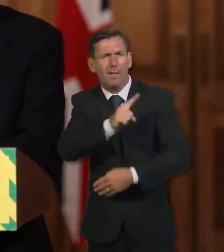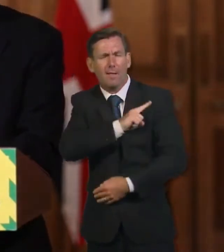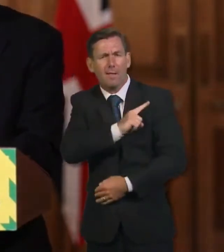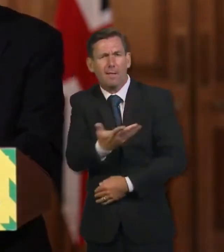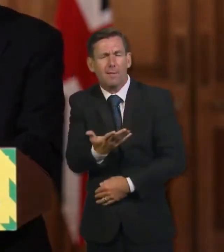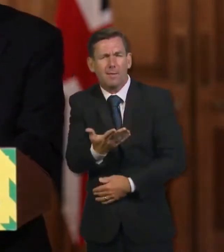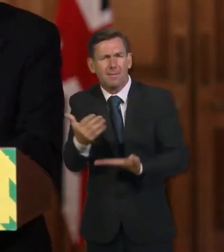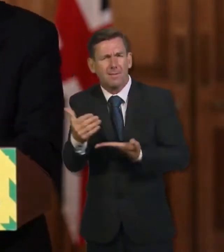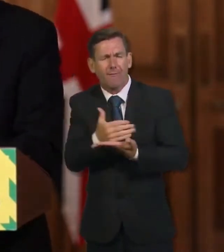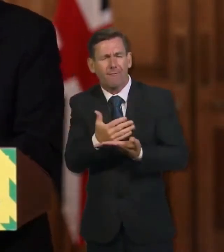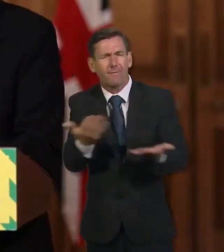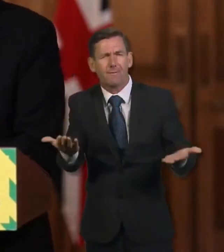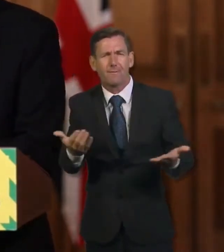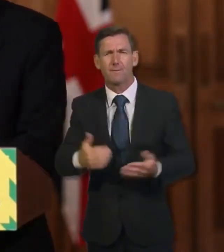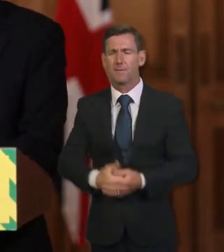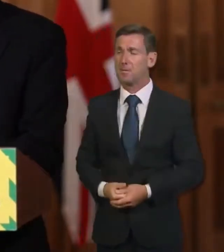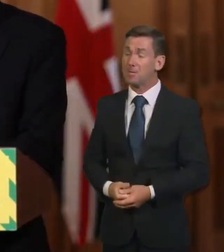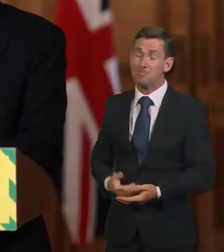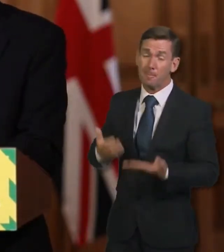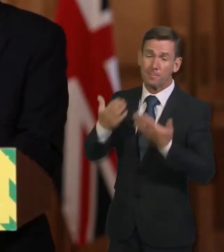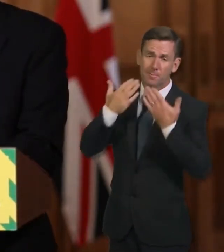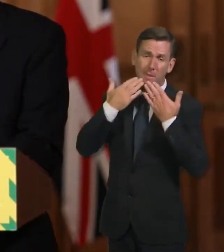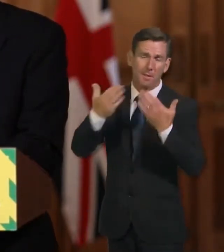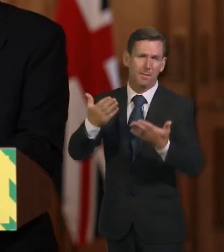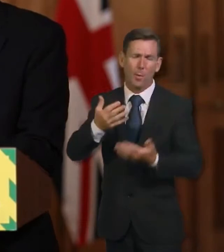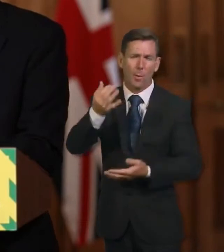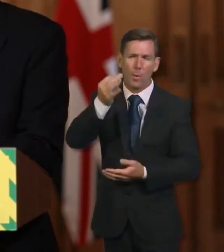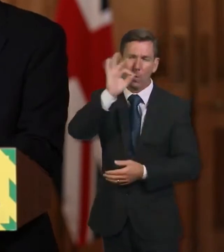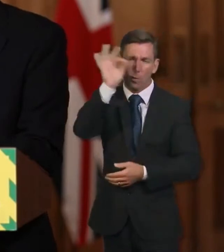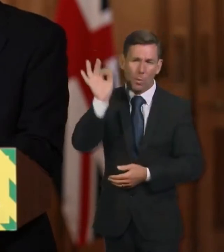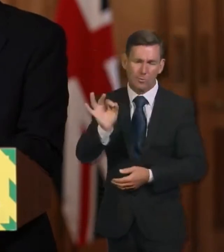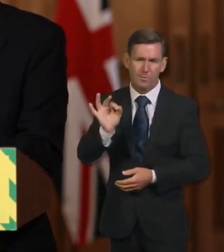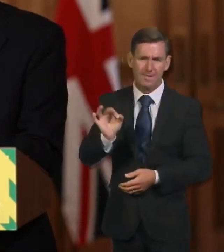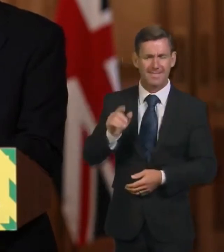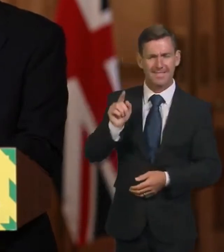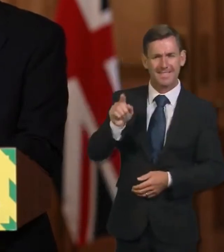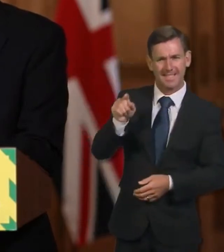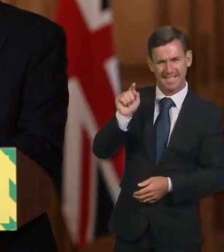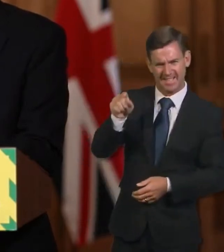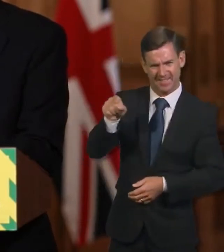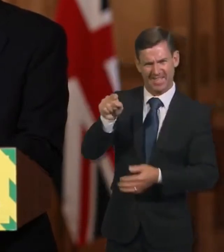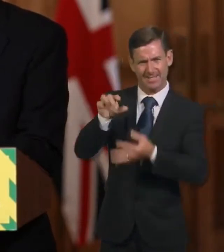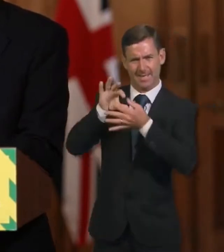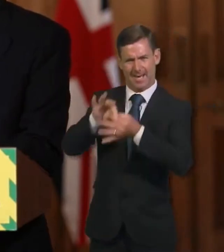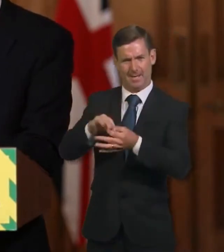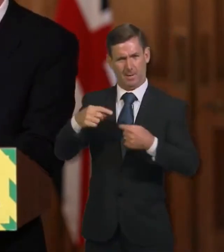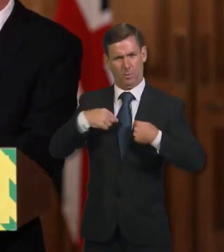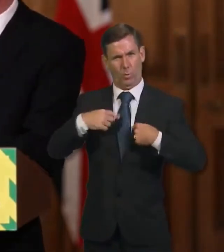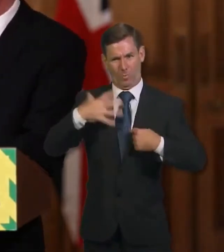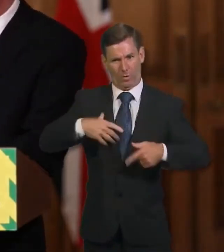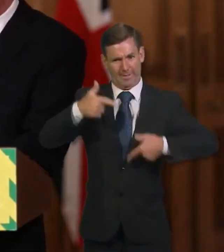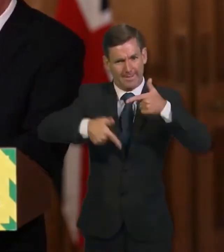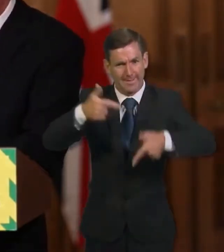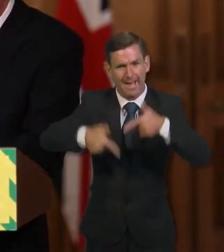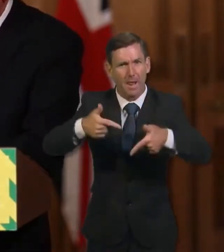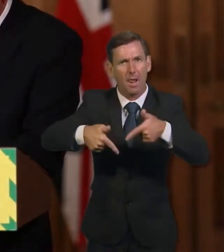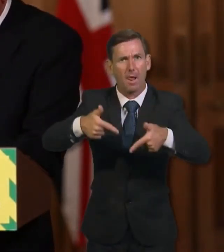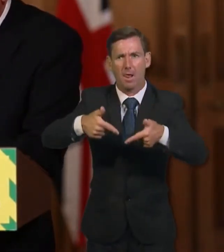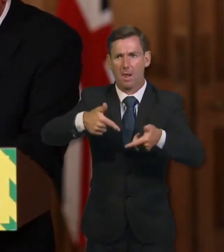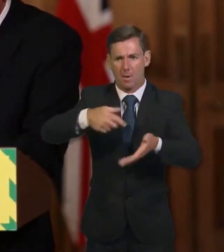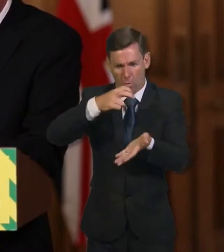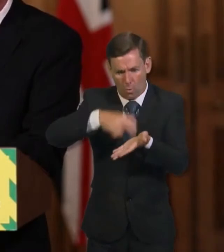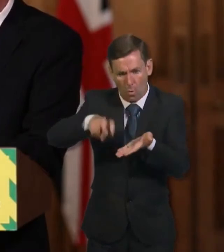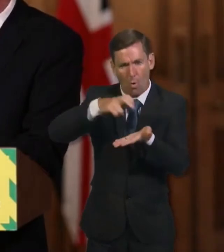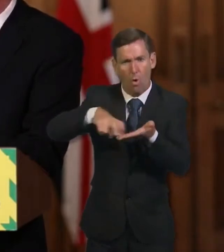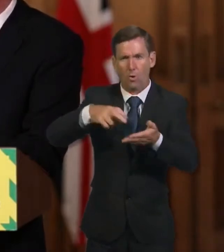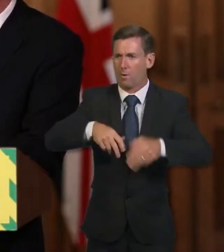we've had such an intense drive on things like cycling, walking, other forms of exercise where people can